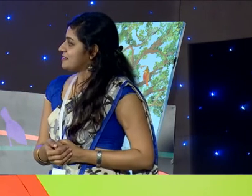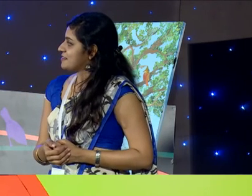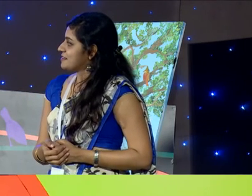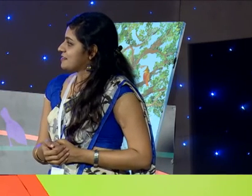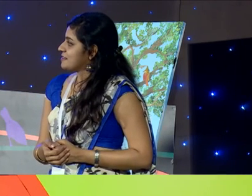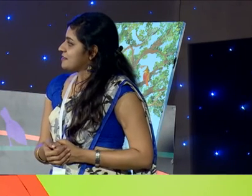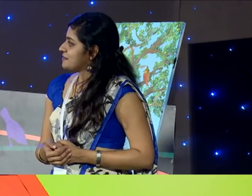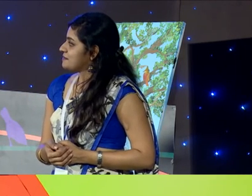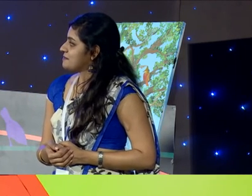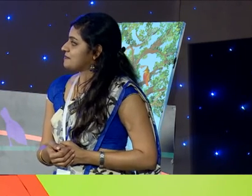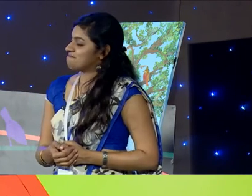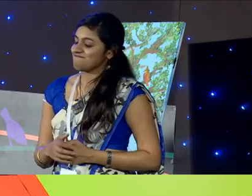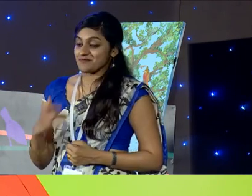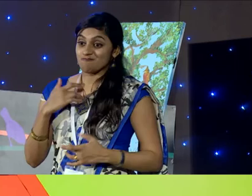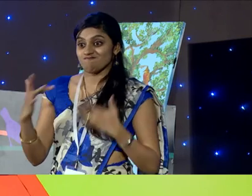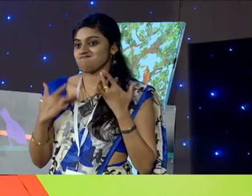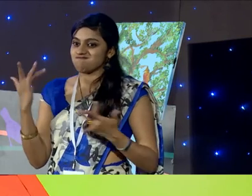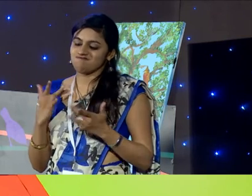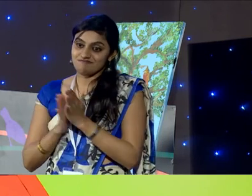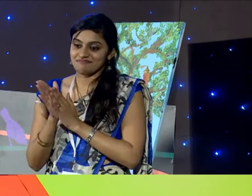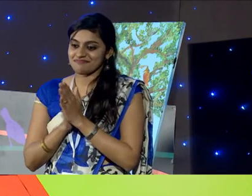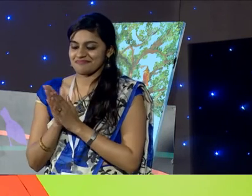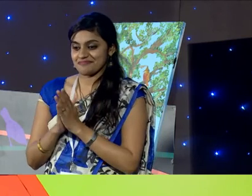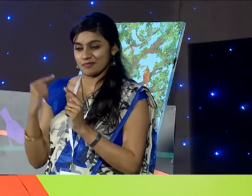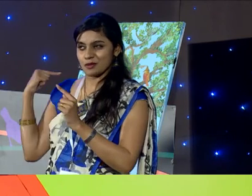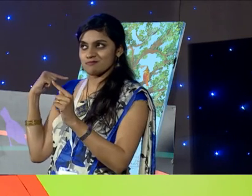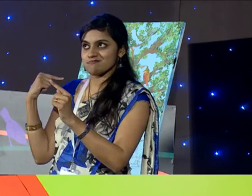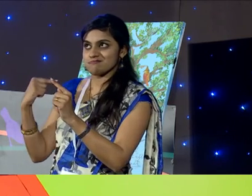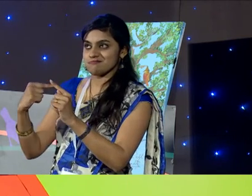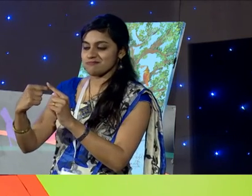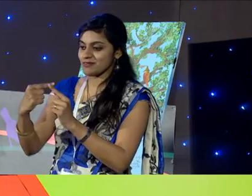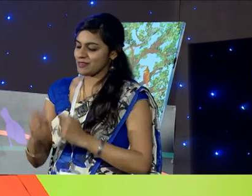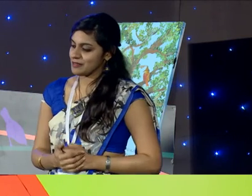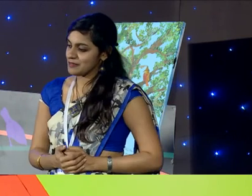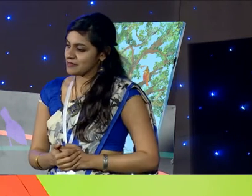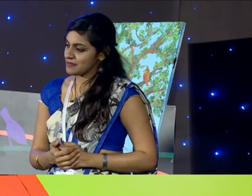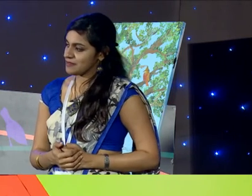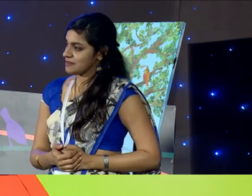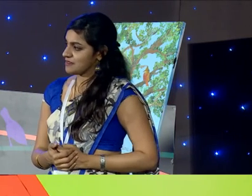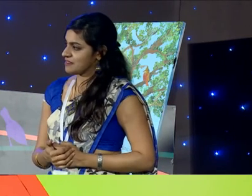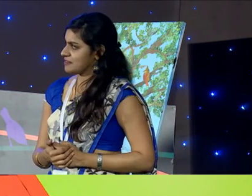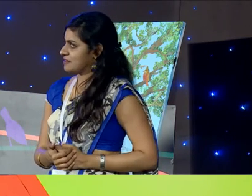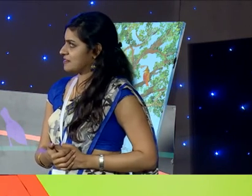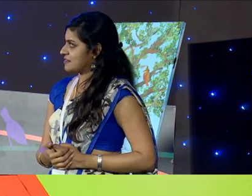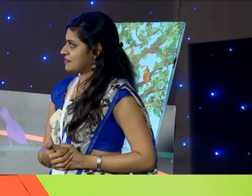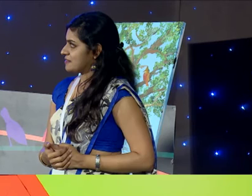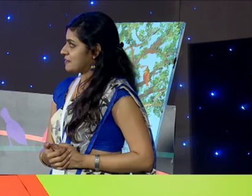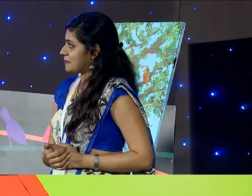Now, it's been a very exciting journey for us. But the law of unintended consequences is there have been a lot of very